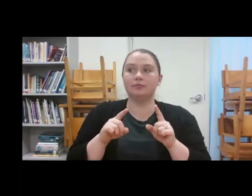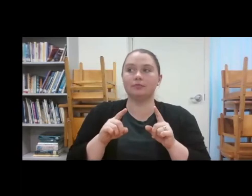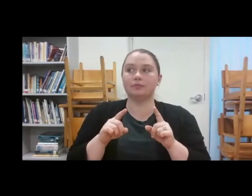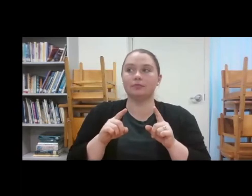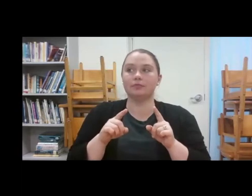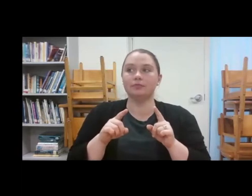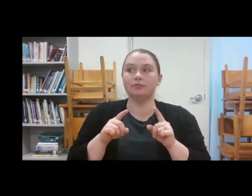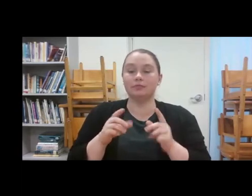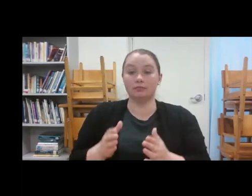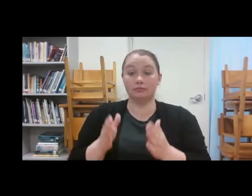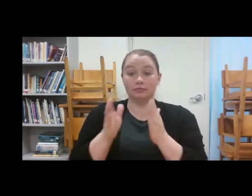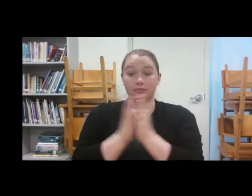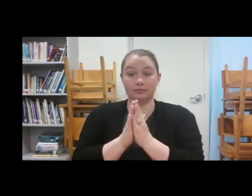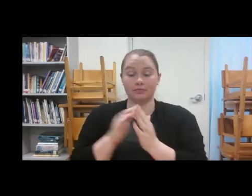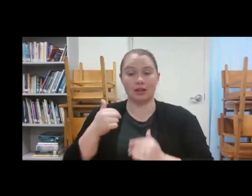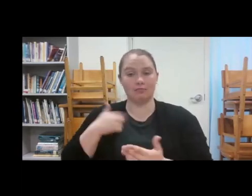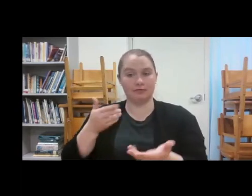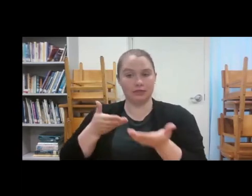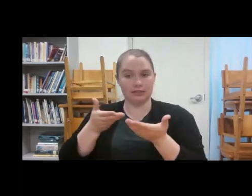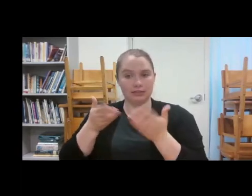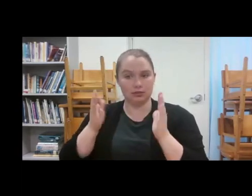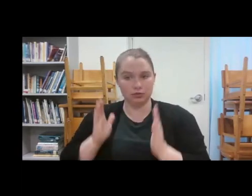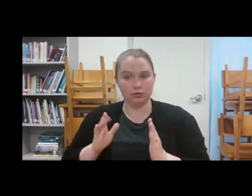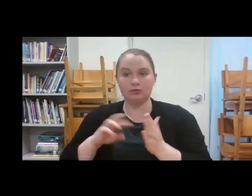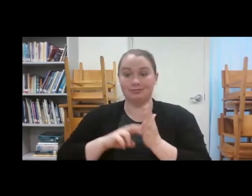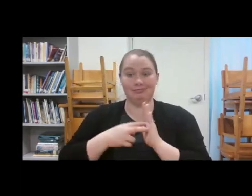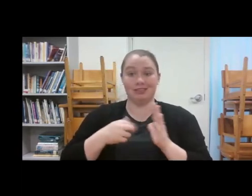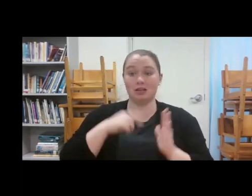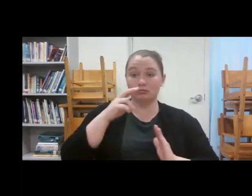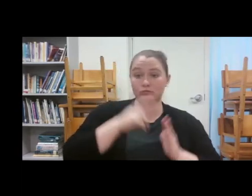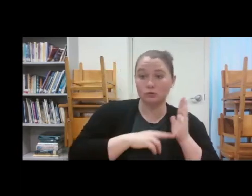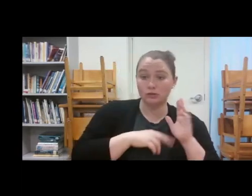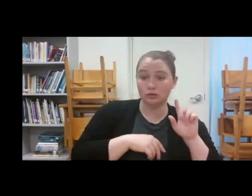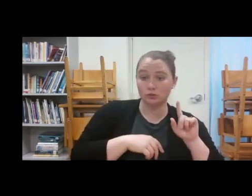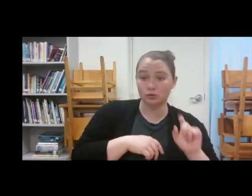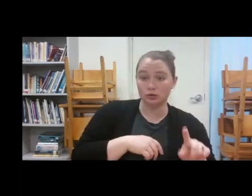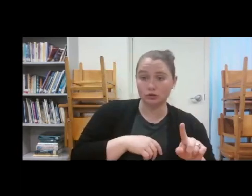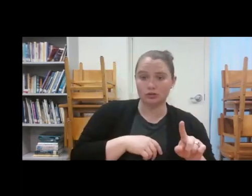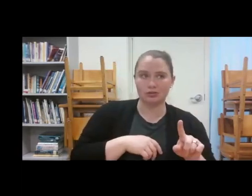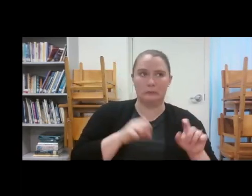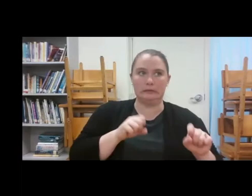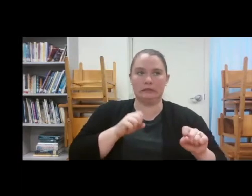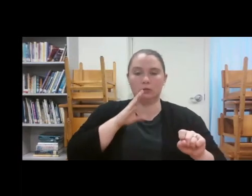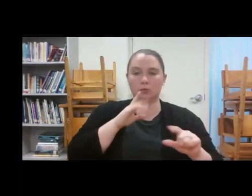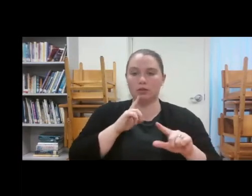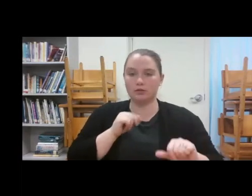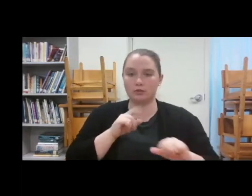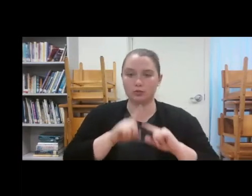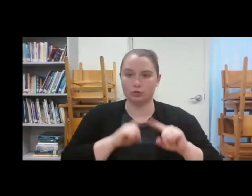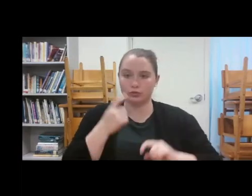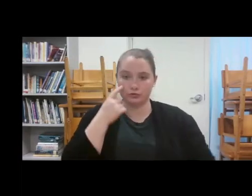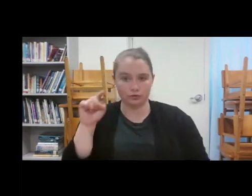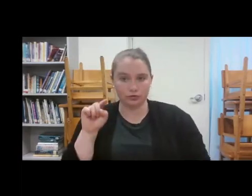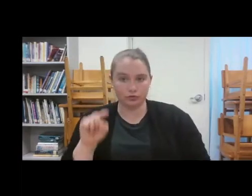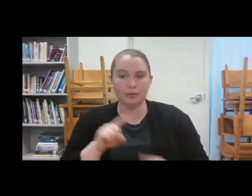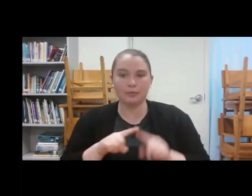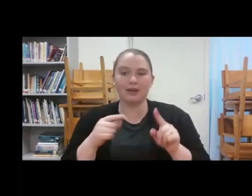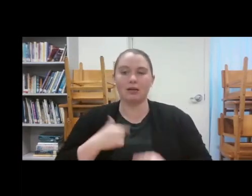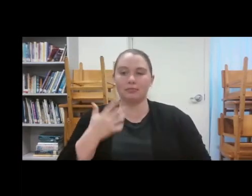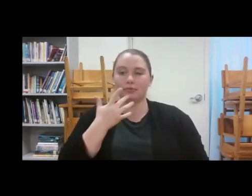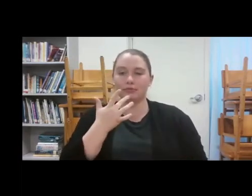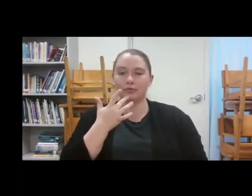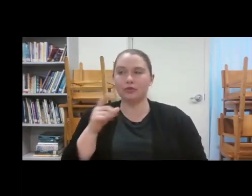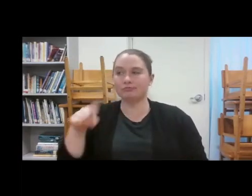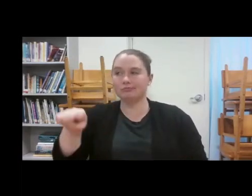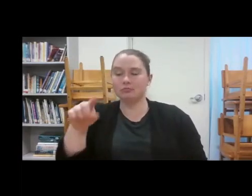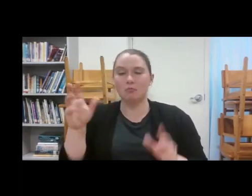tasked with, and by facilitator, I'm just the one reading the question and potentially answering some questions for you, but I'd prefer you guys sort of